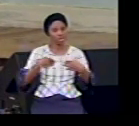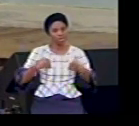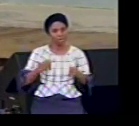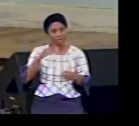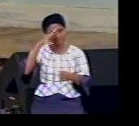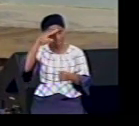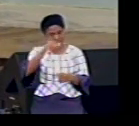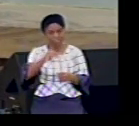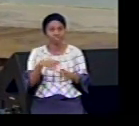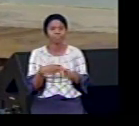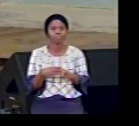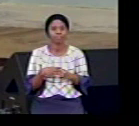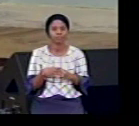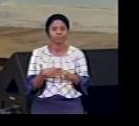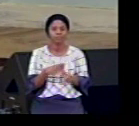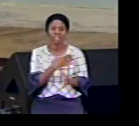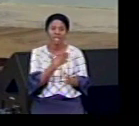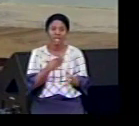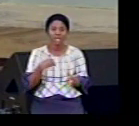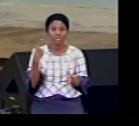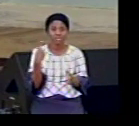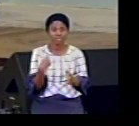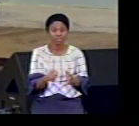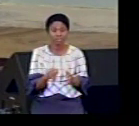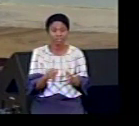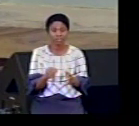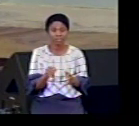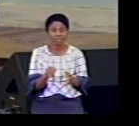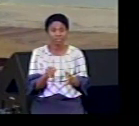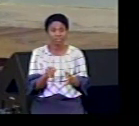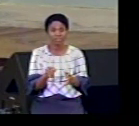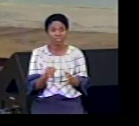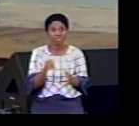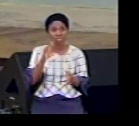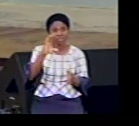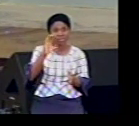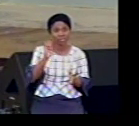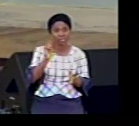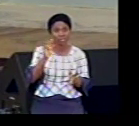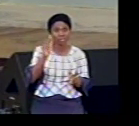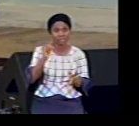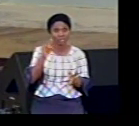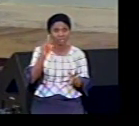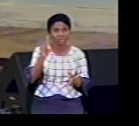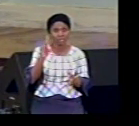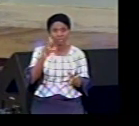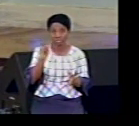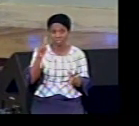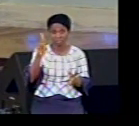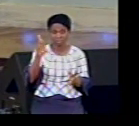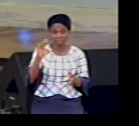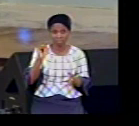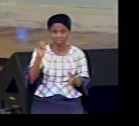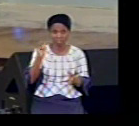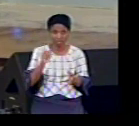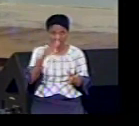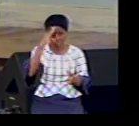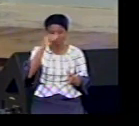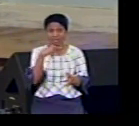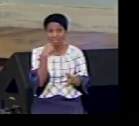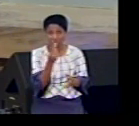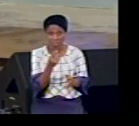him. And the centurion answered and said, Lord, I am not